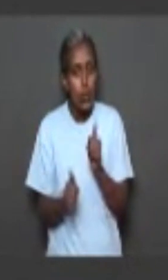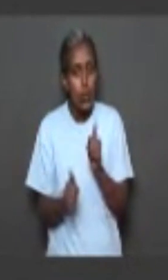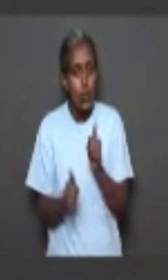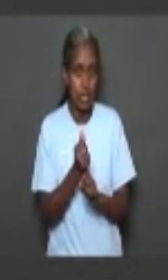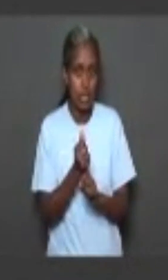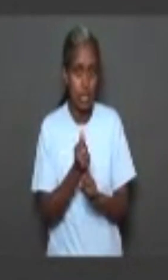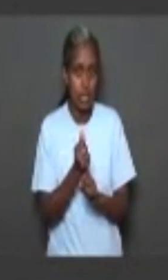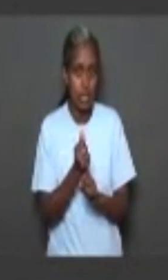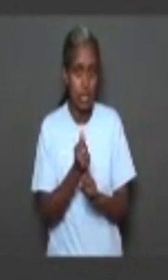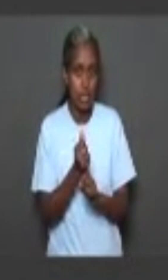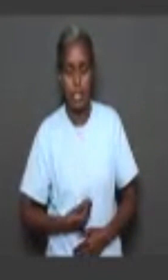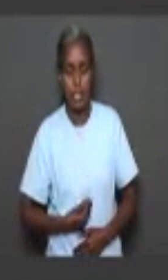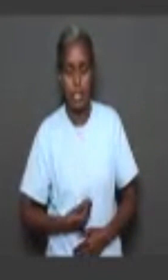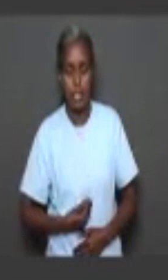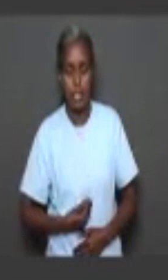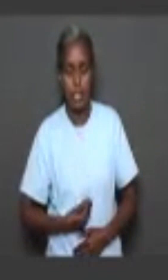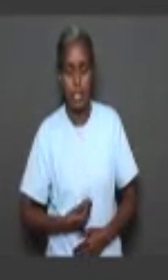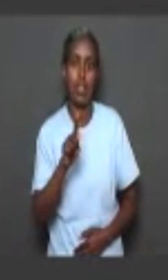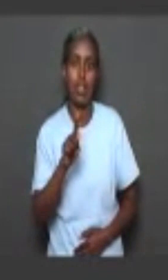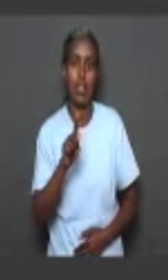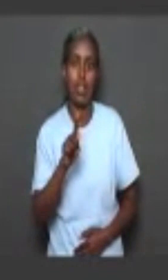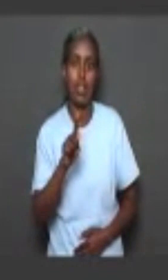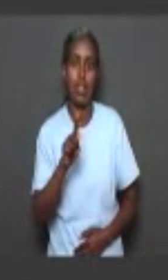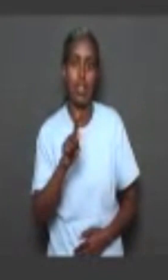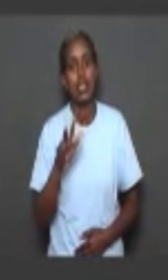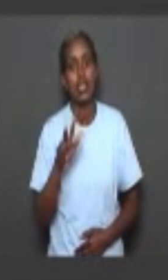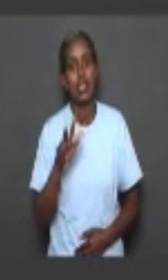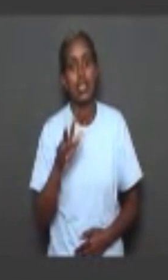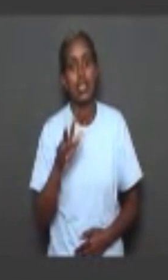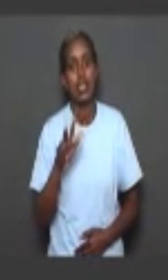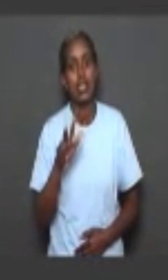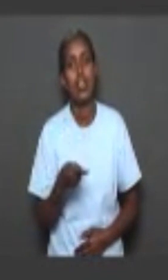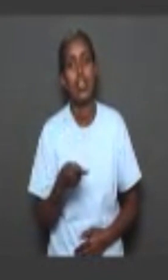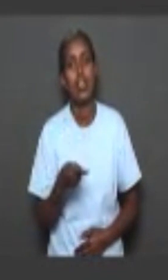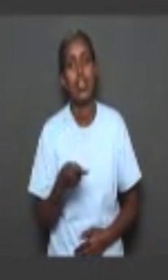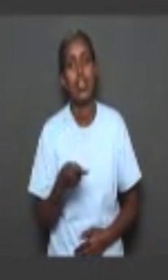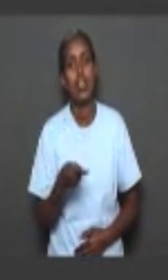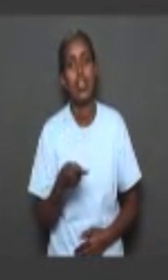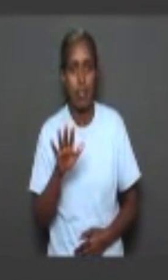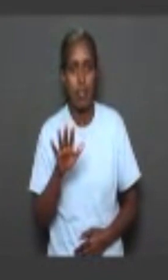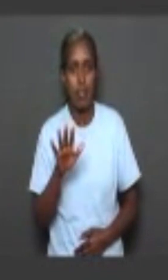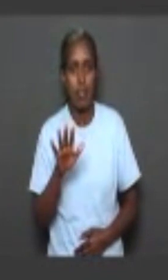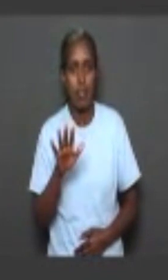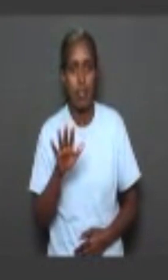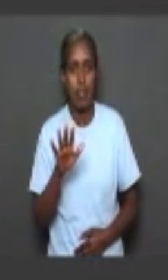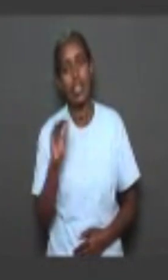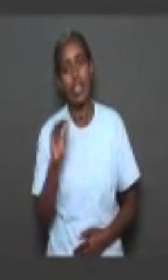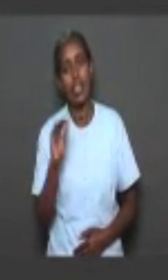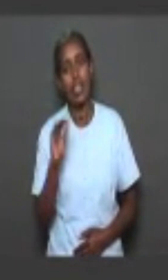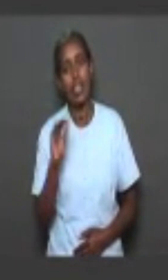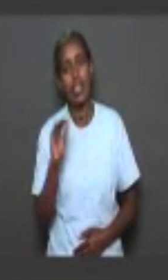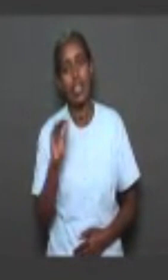elements 1, 3, 5, and 7.